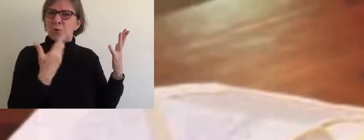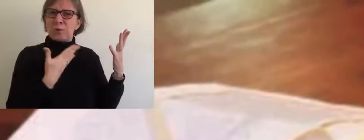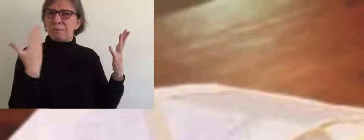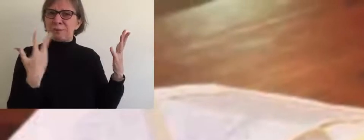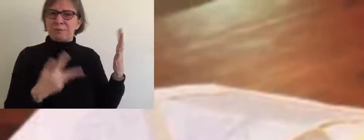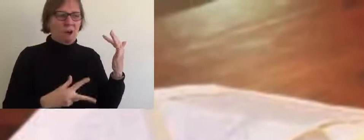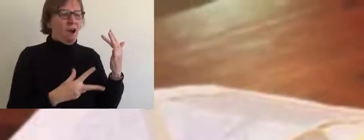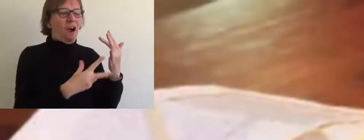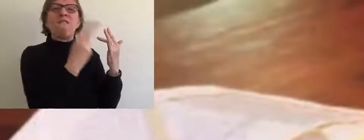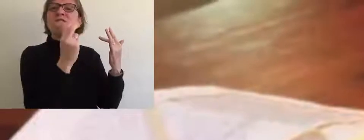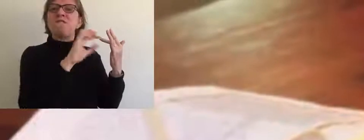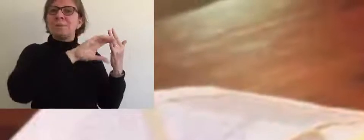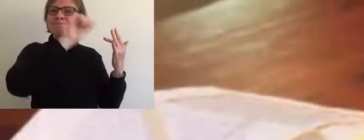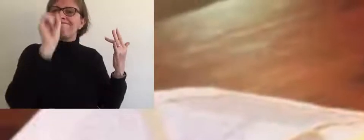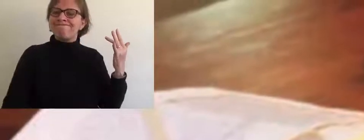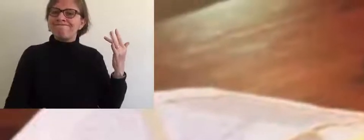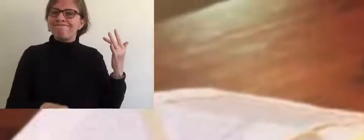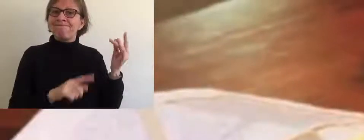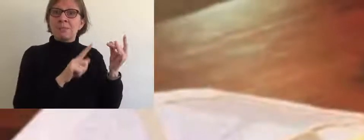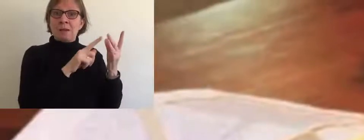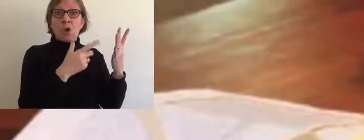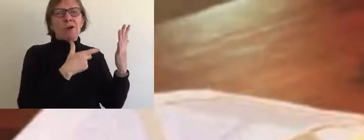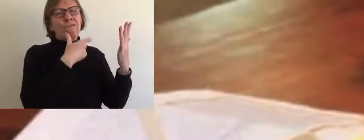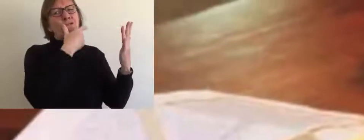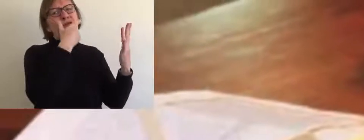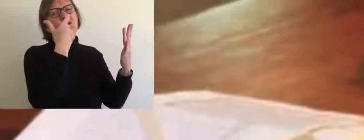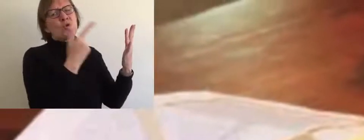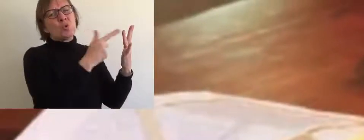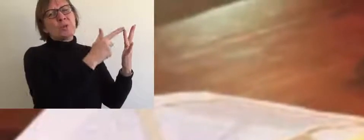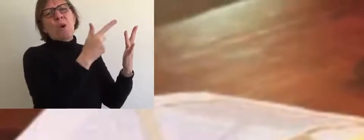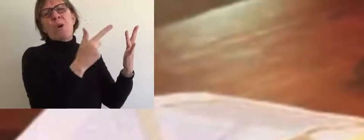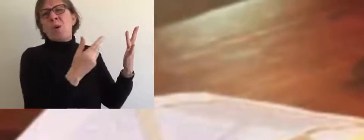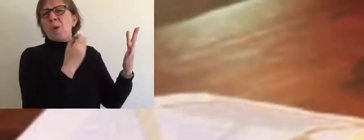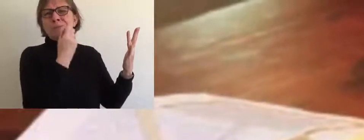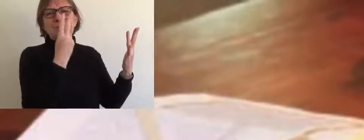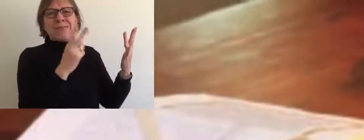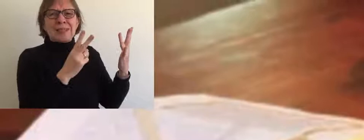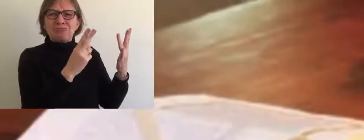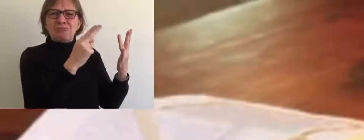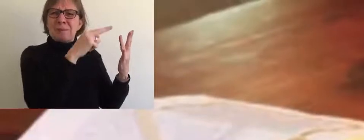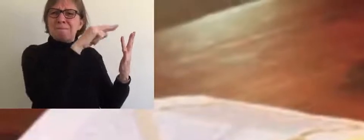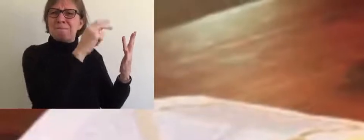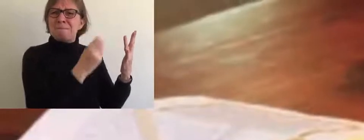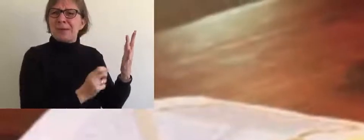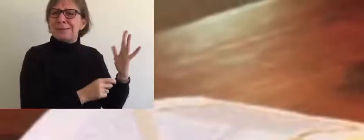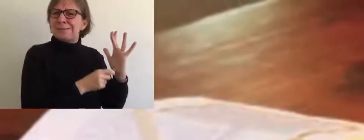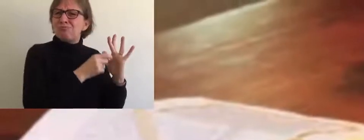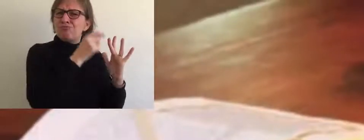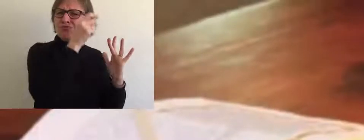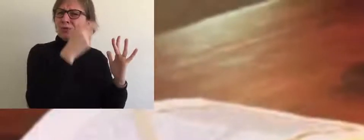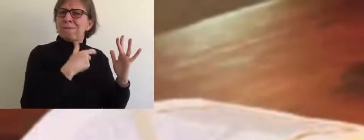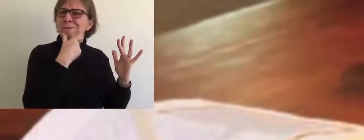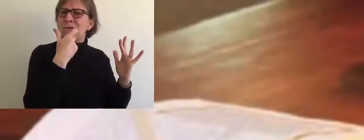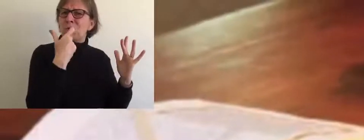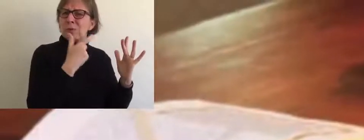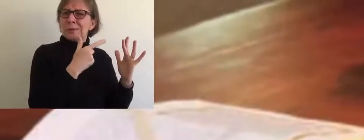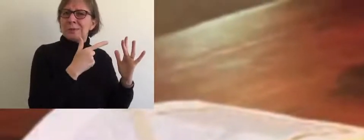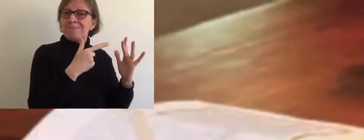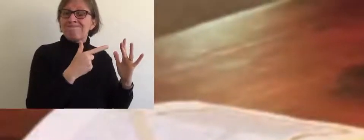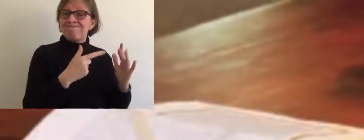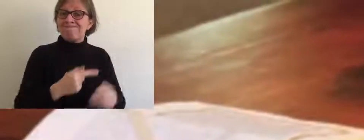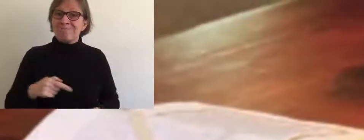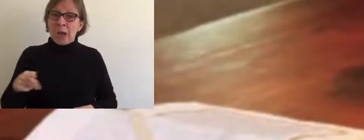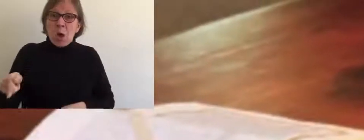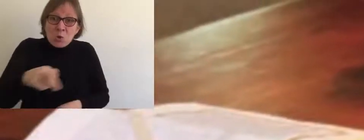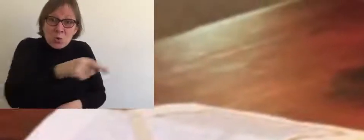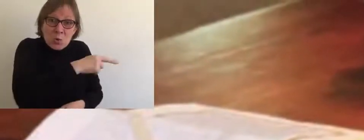branch that does bear fruit, he prunes, so that it will be even more fruitful. You are already clean because